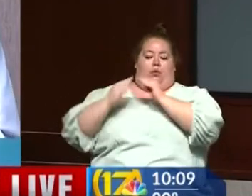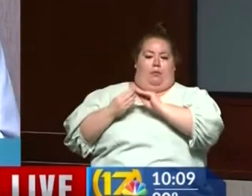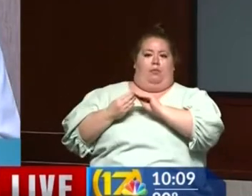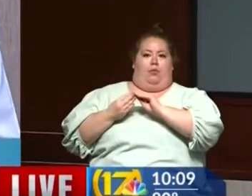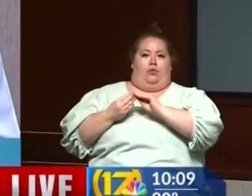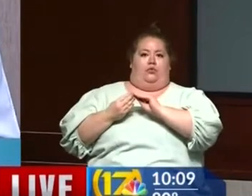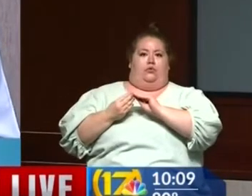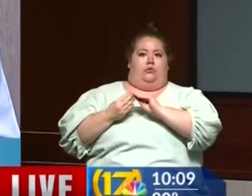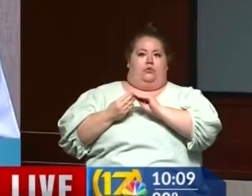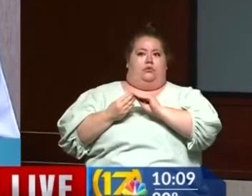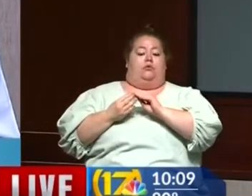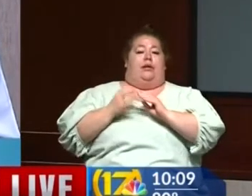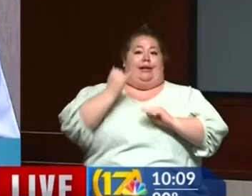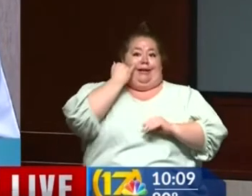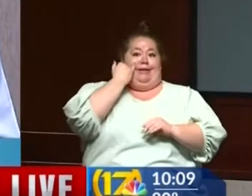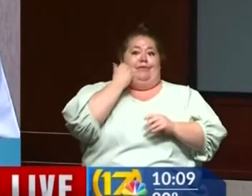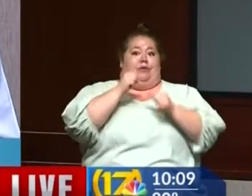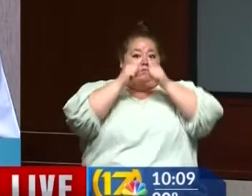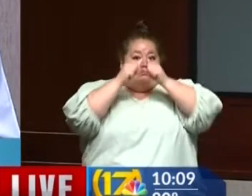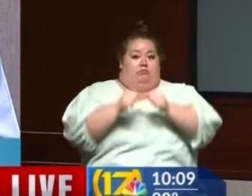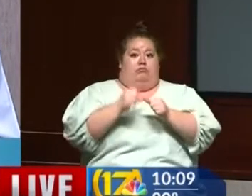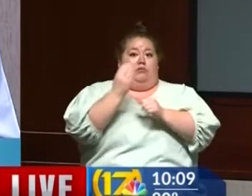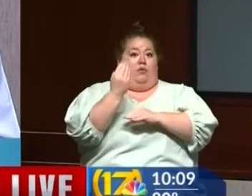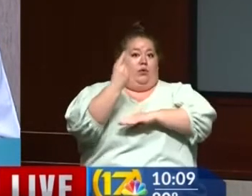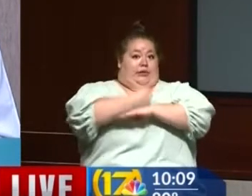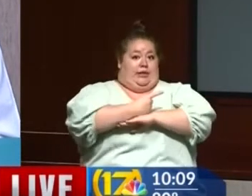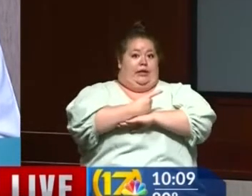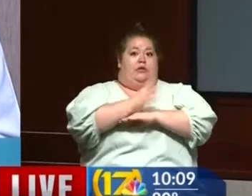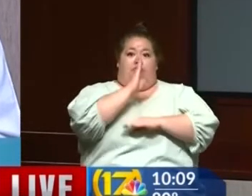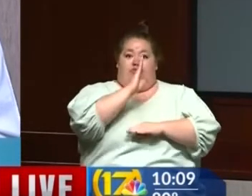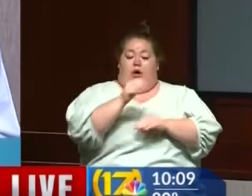or the red tier.